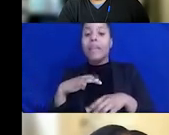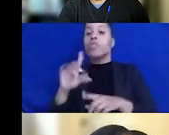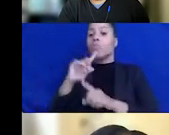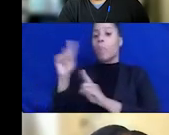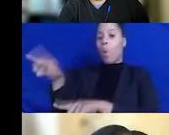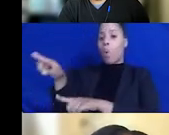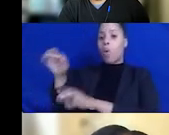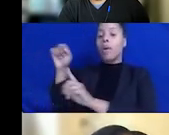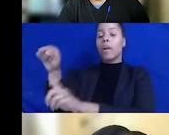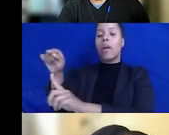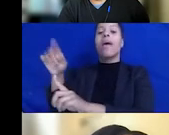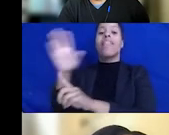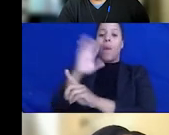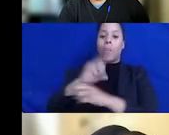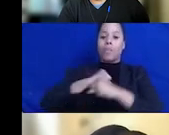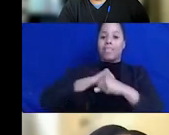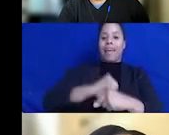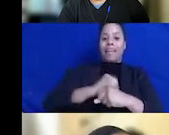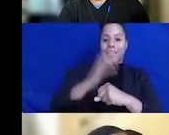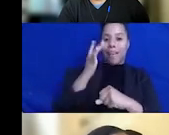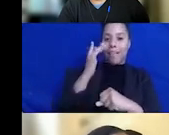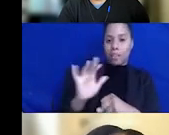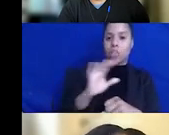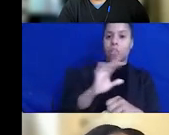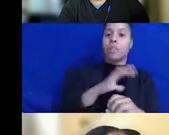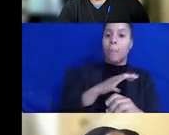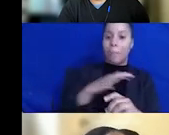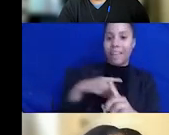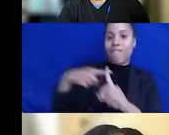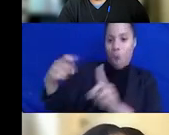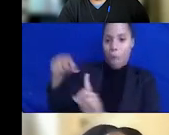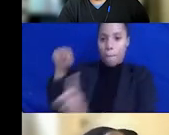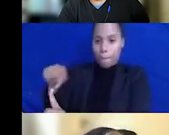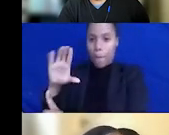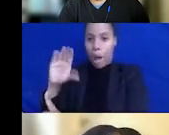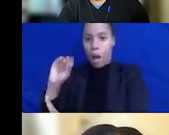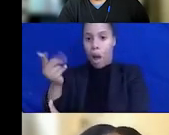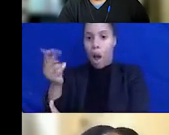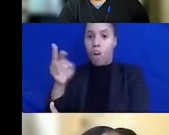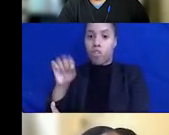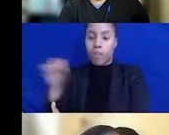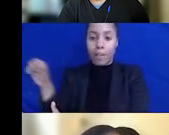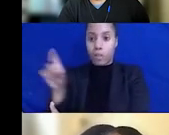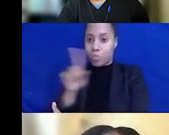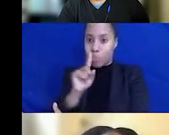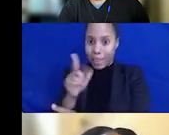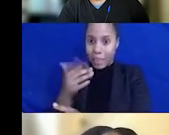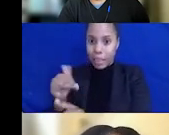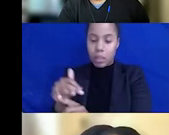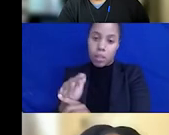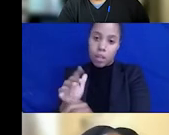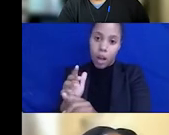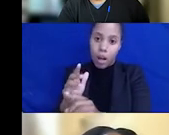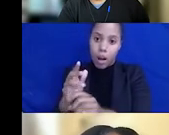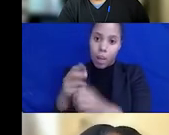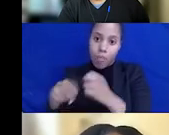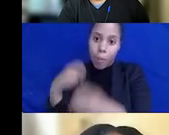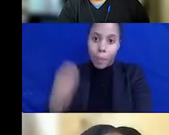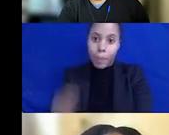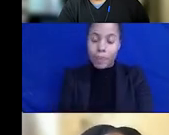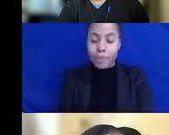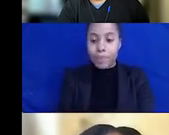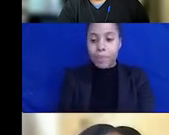protecting the intelligence community from Congress, which is super problem, super problematic.